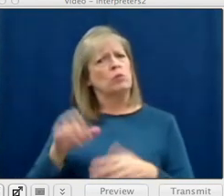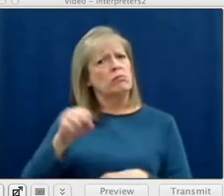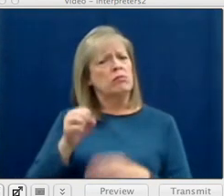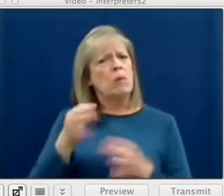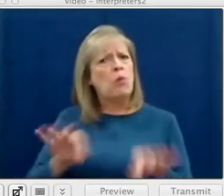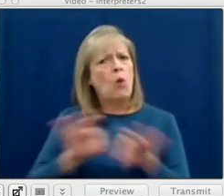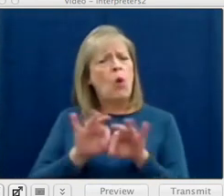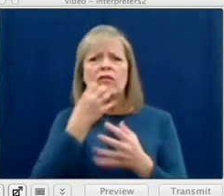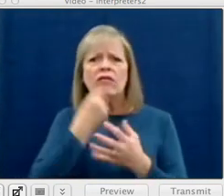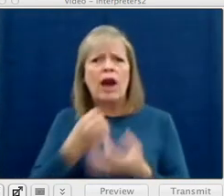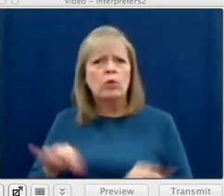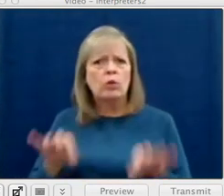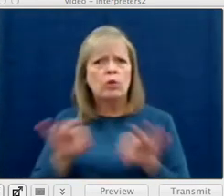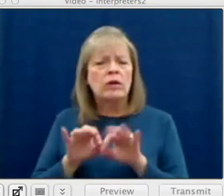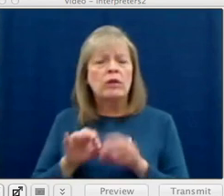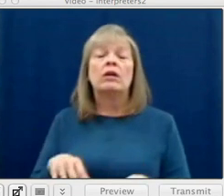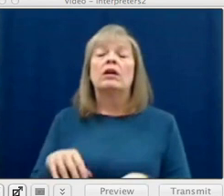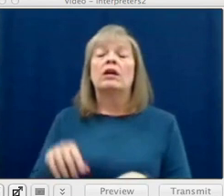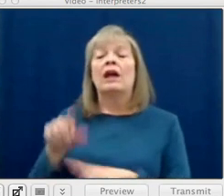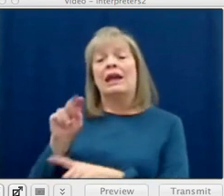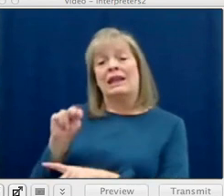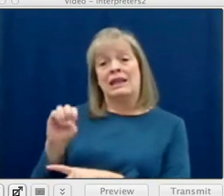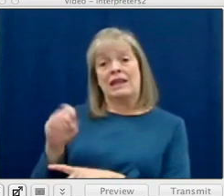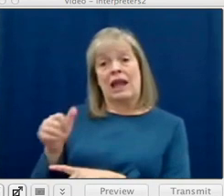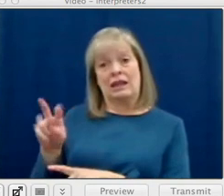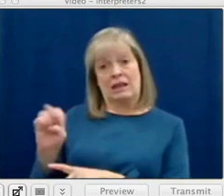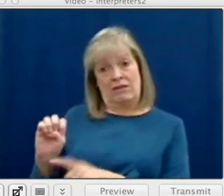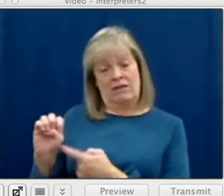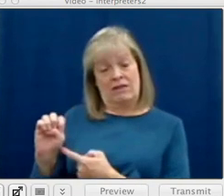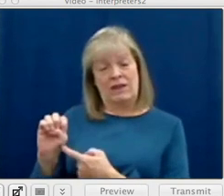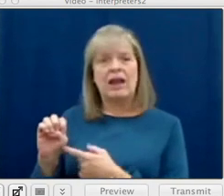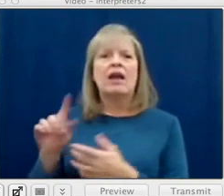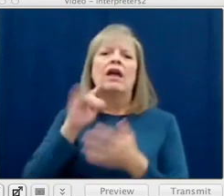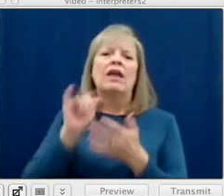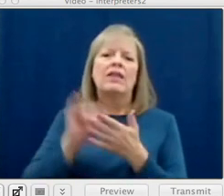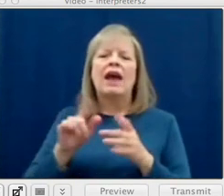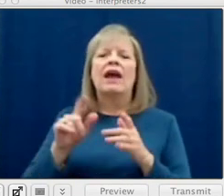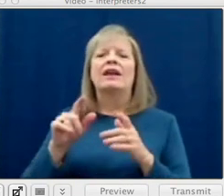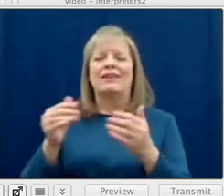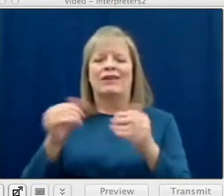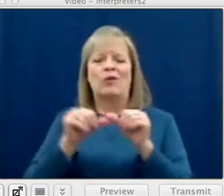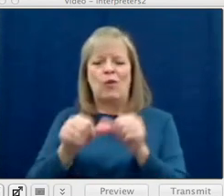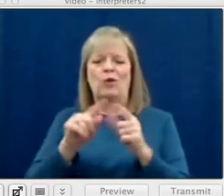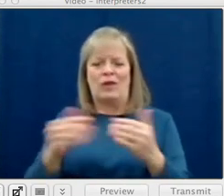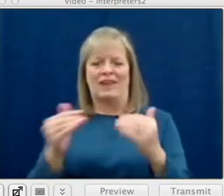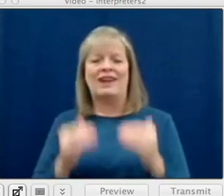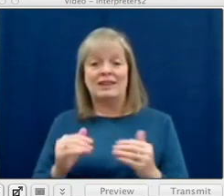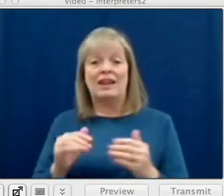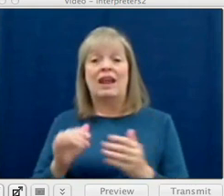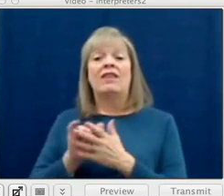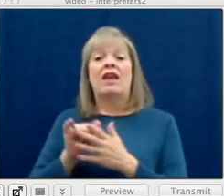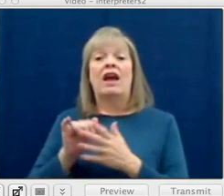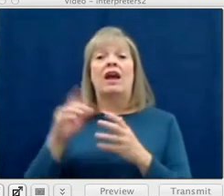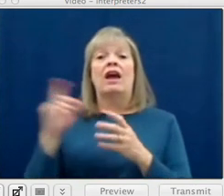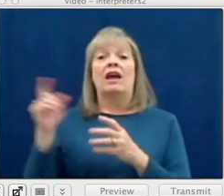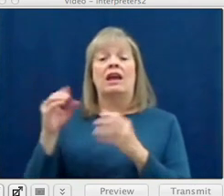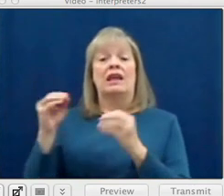And then the negative consequences are, continuing on to the second bullet point, the teacher's inquiry to the interpreter is